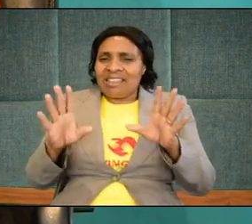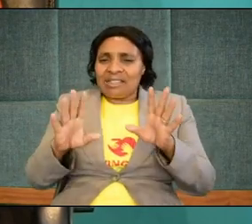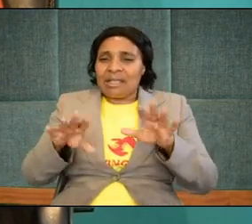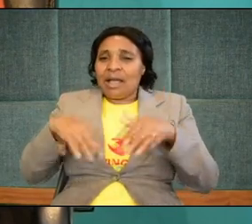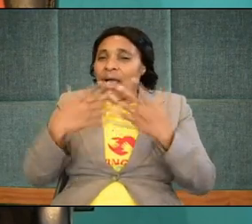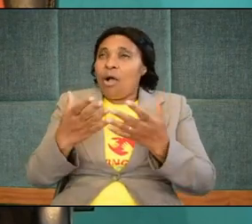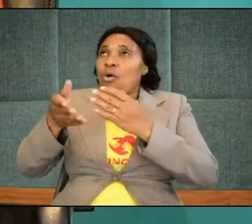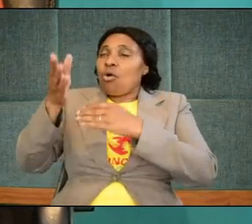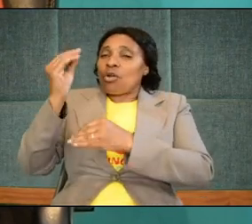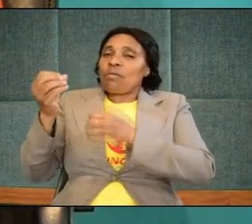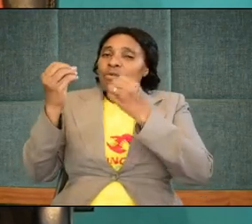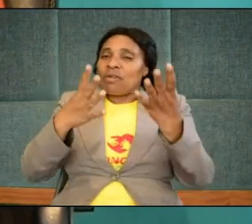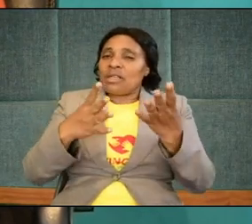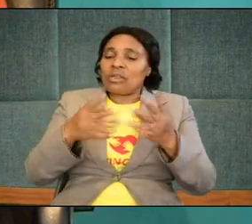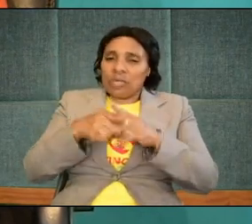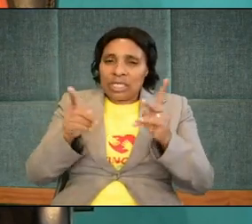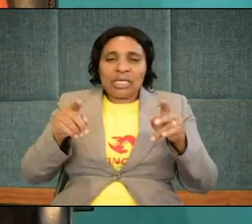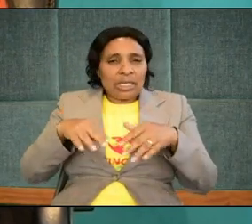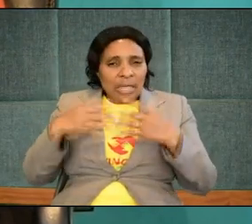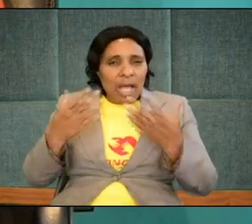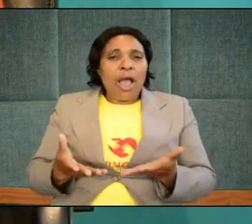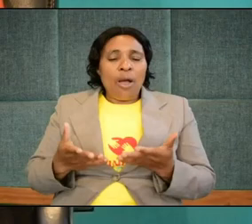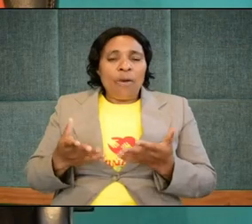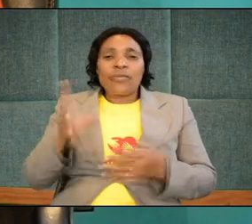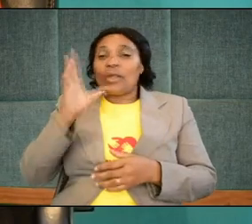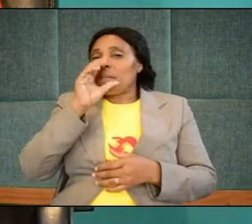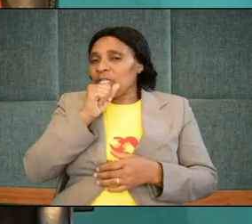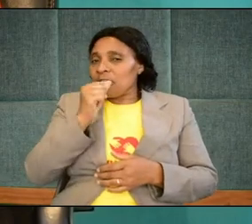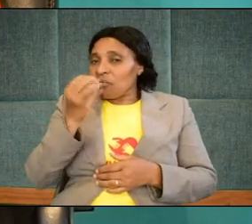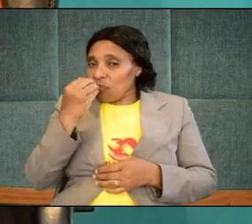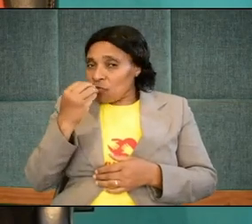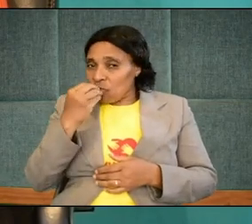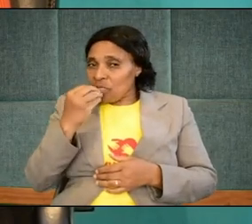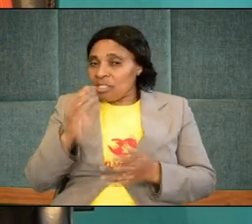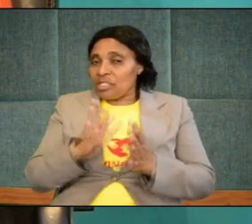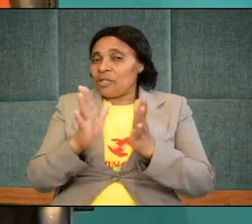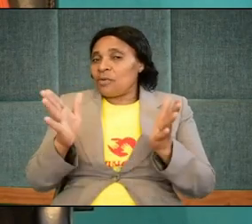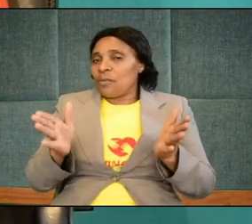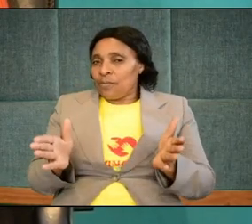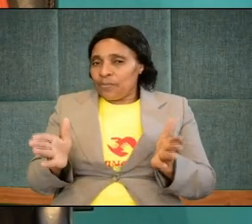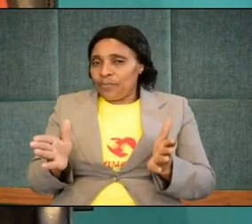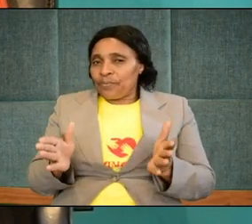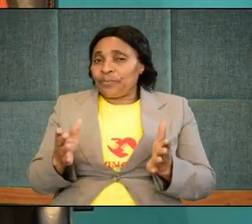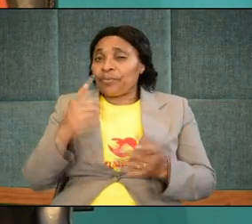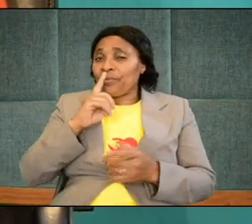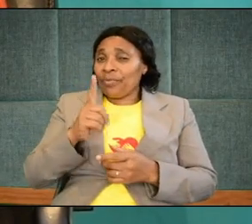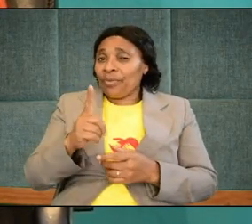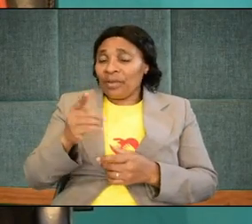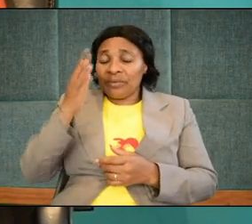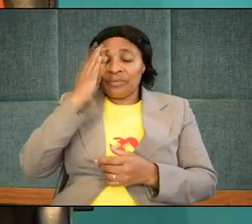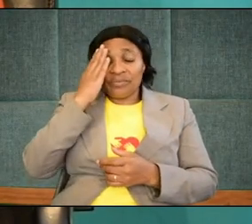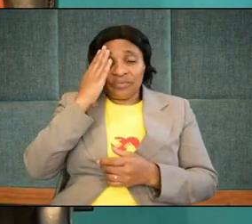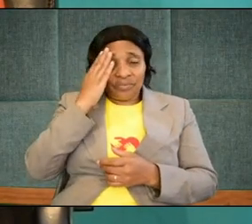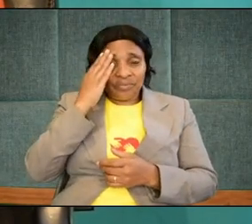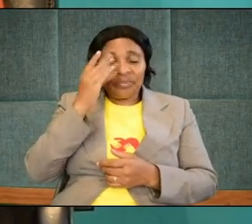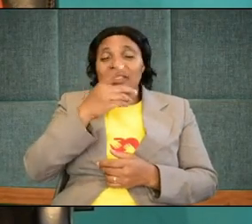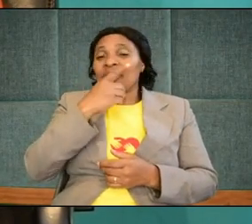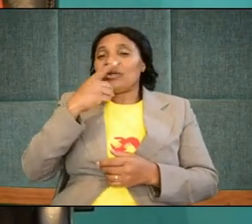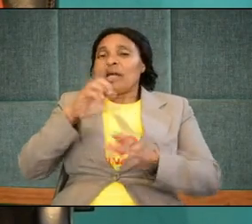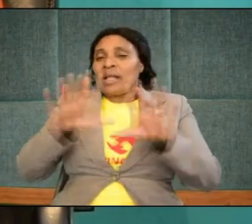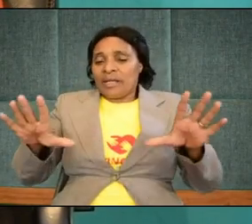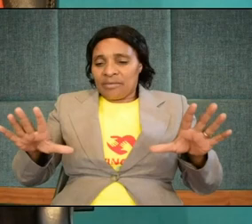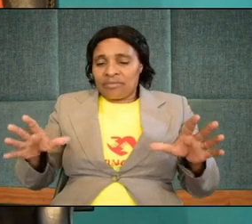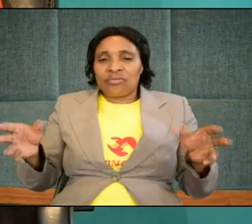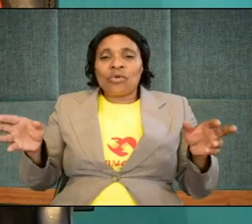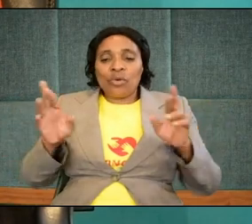provided for them. So we begin with how they lacked food in general. So the Israelites were in the desert. They had